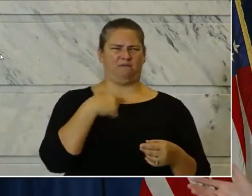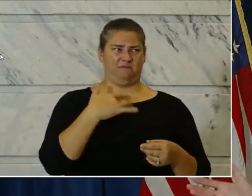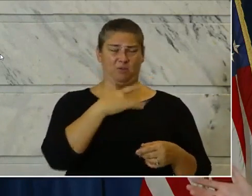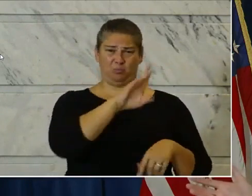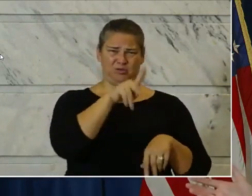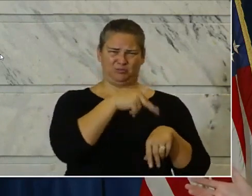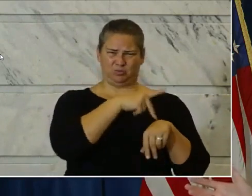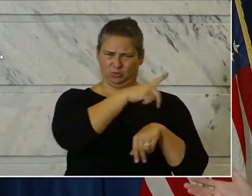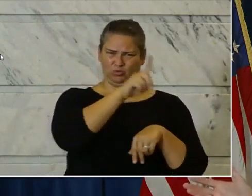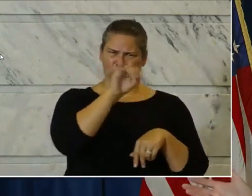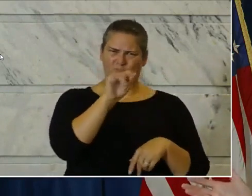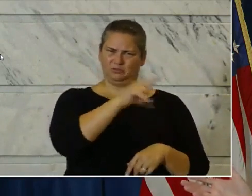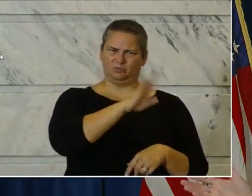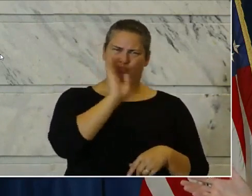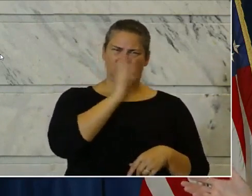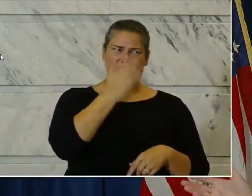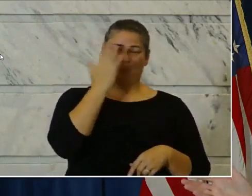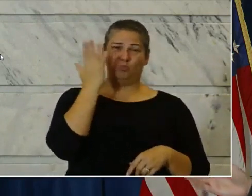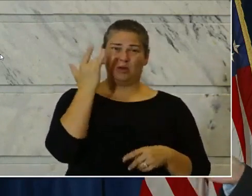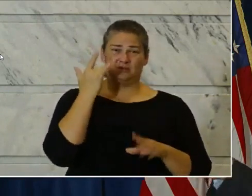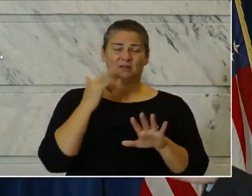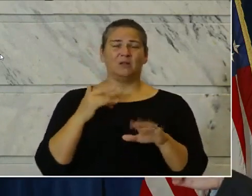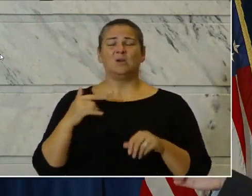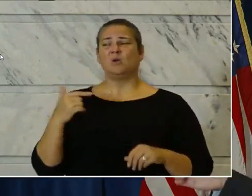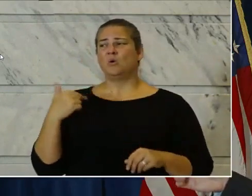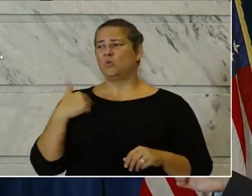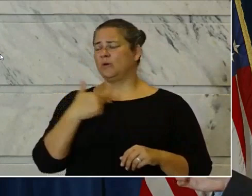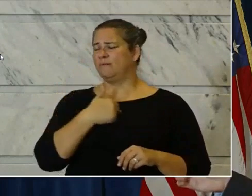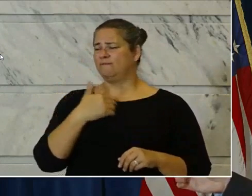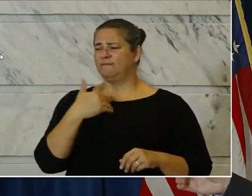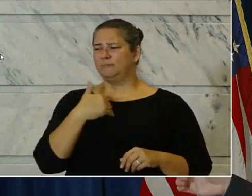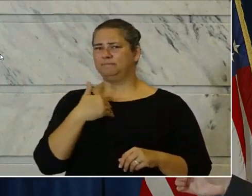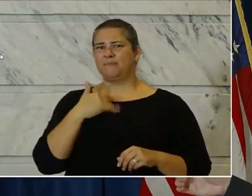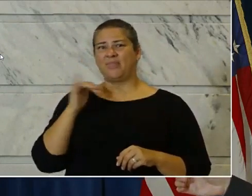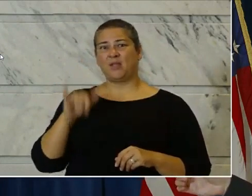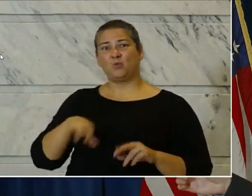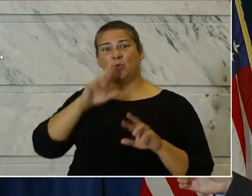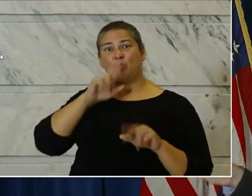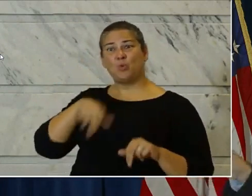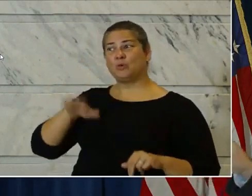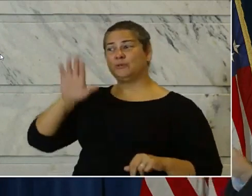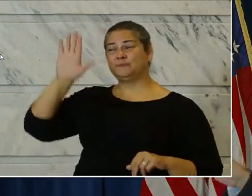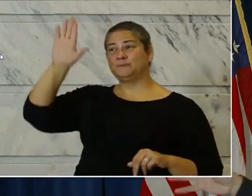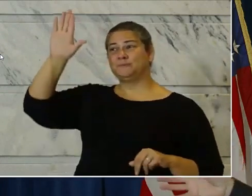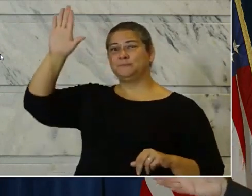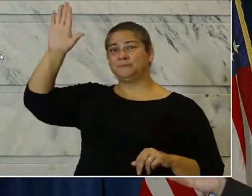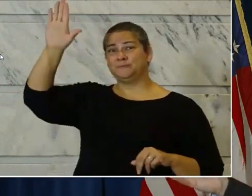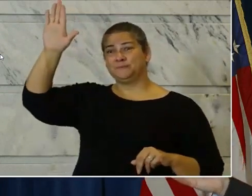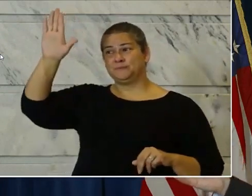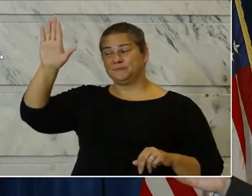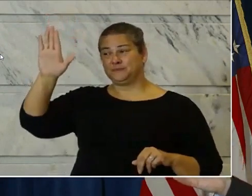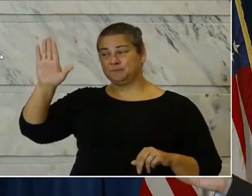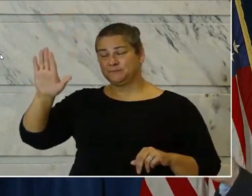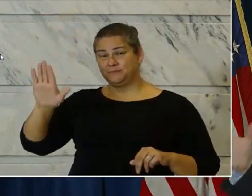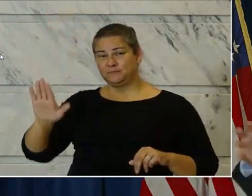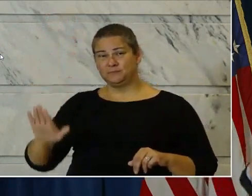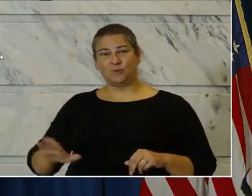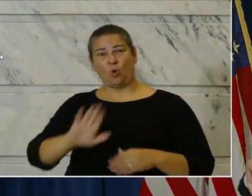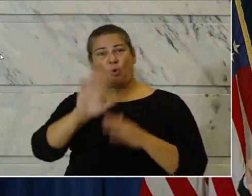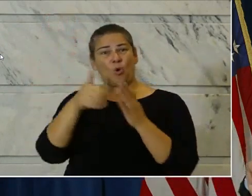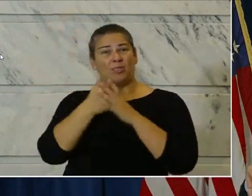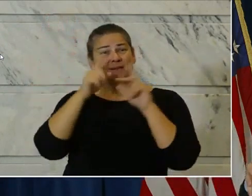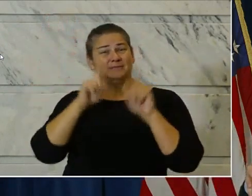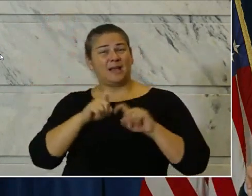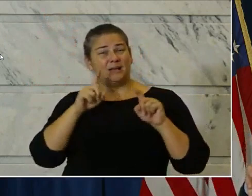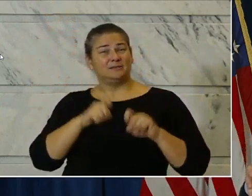also set up a system of redundancies where we have that later report that we show that goes through all the tests that come through